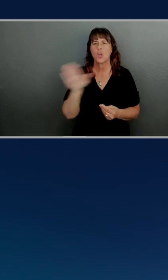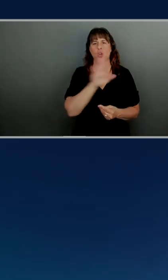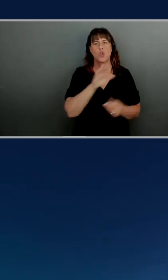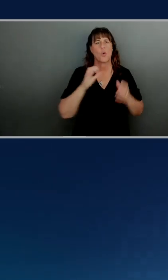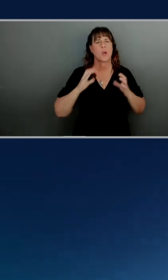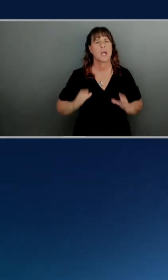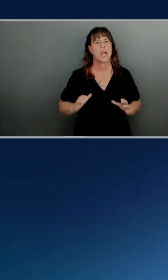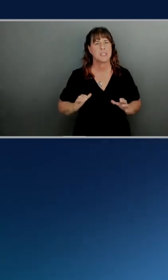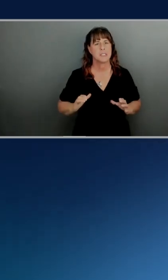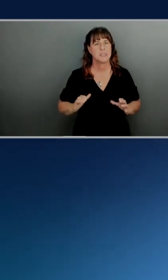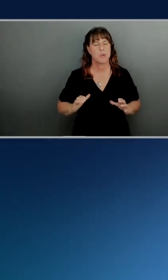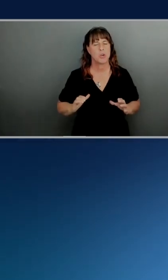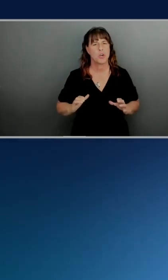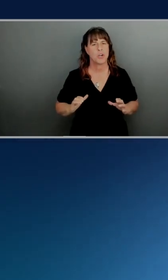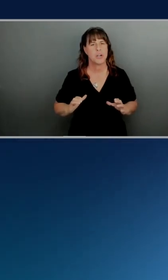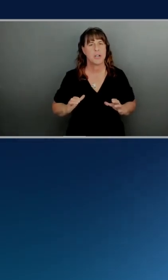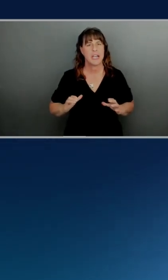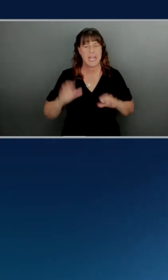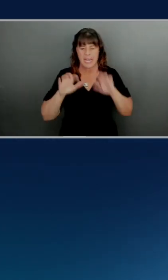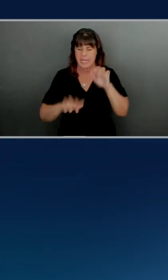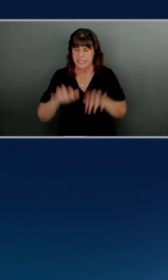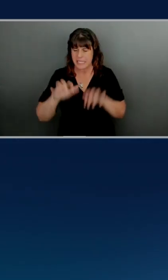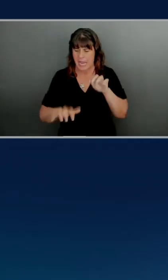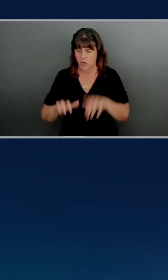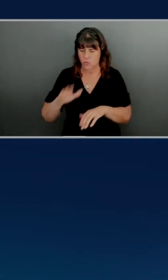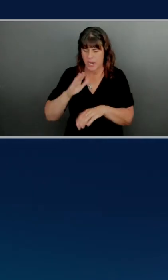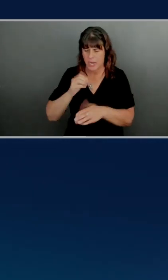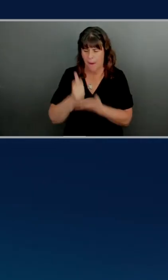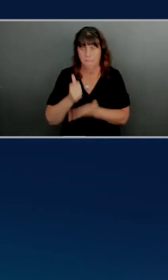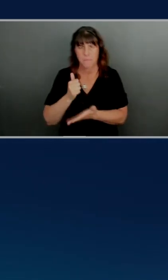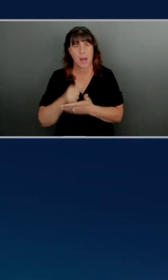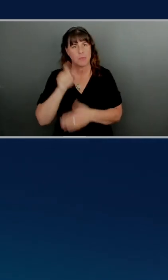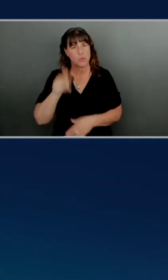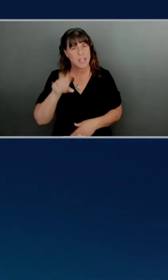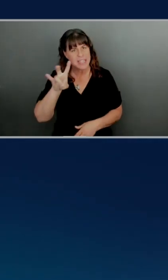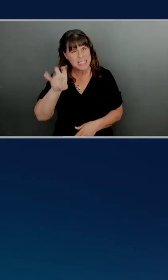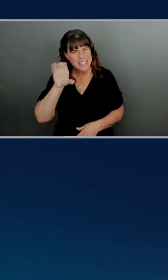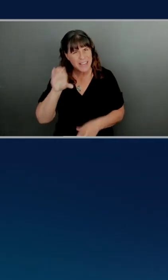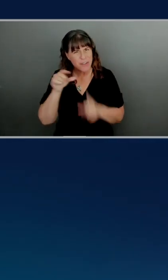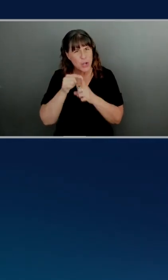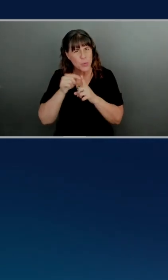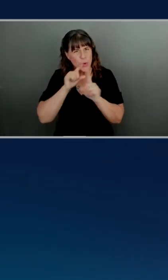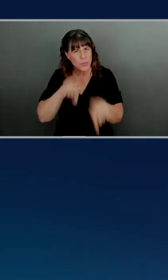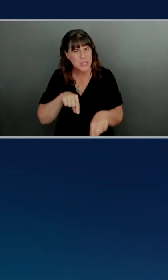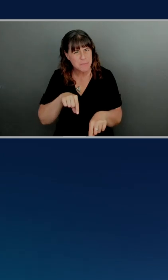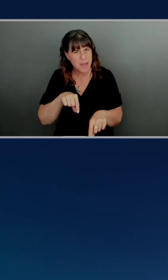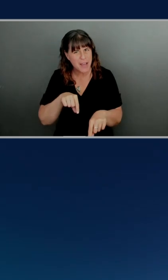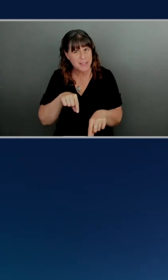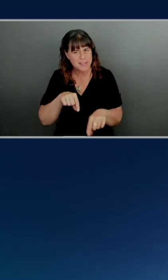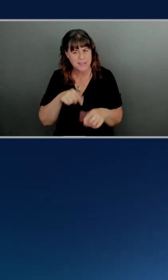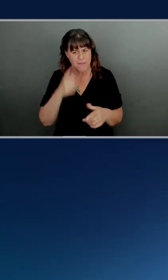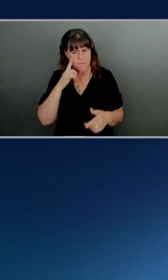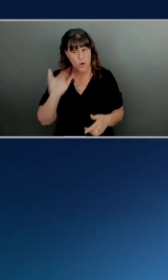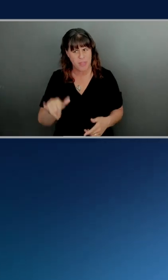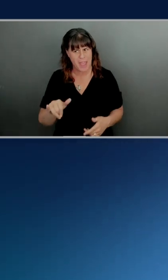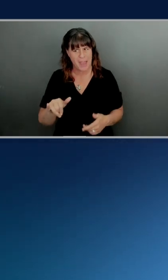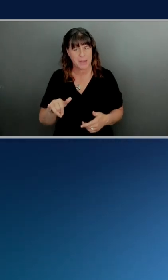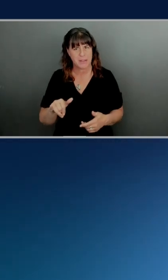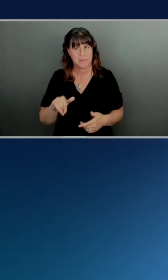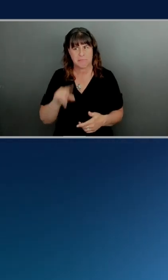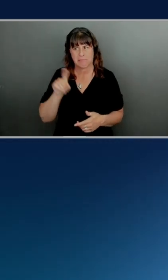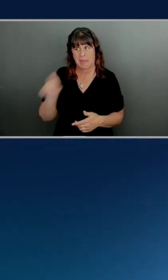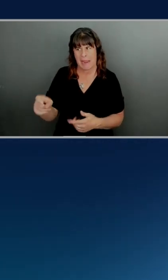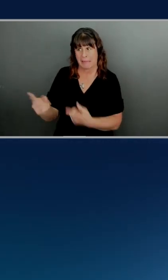entering a prompt. Do they need a 700-word response on the end of that. So being able to